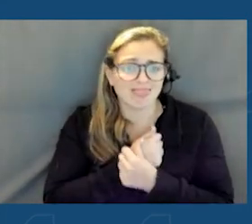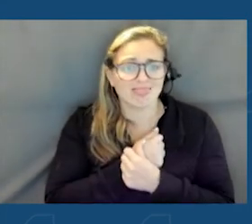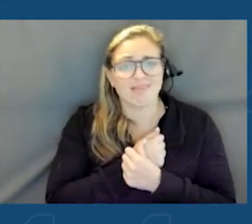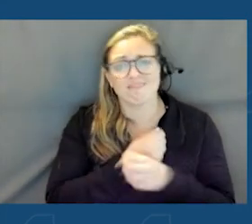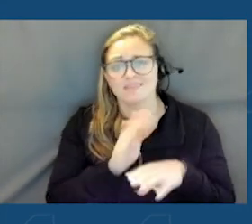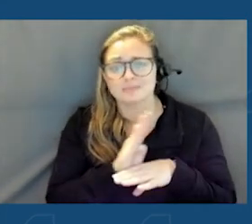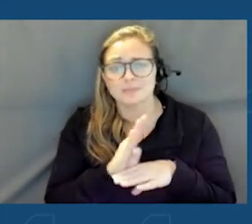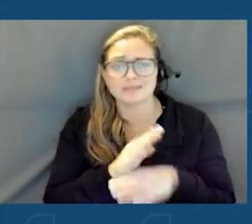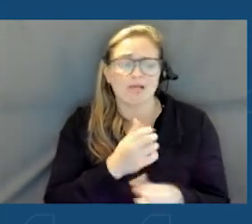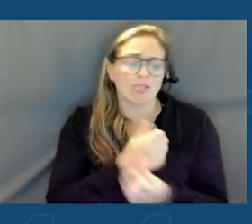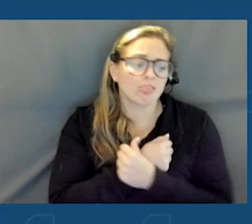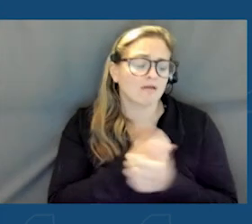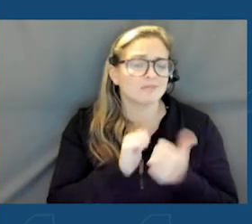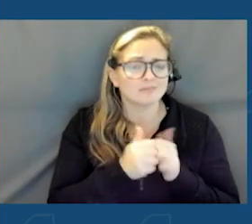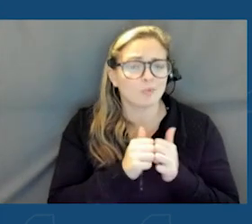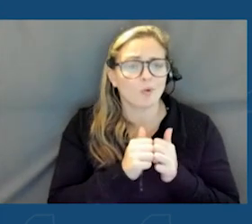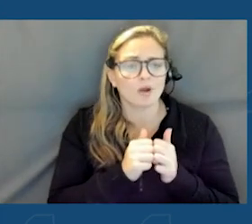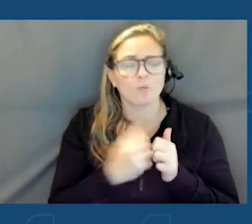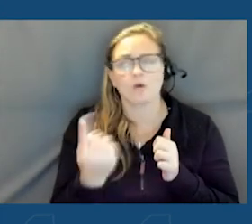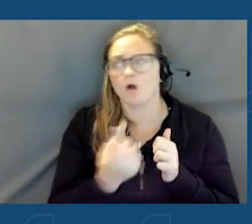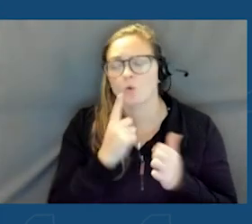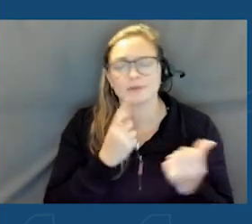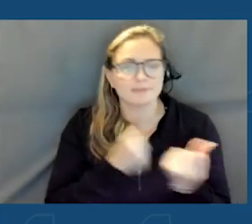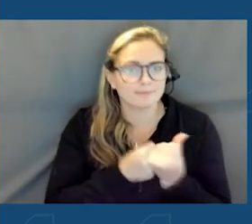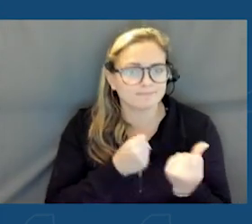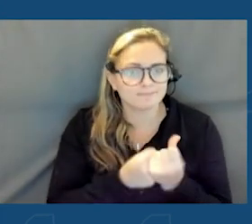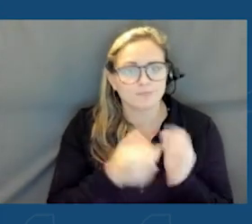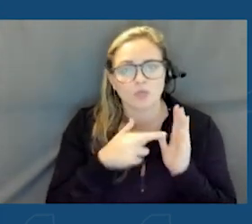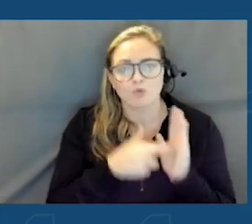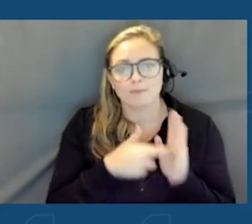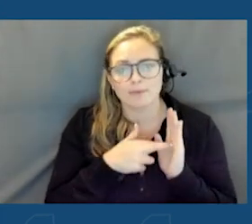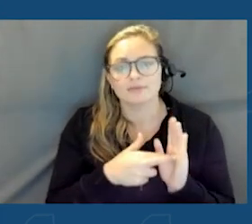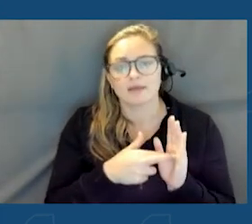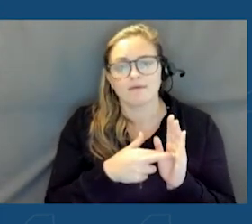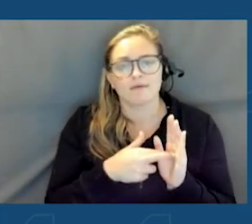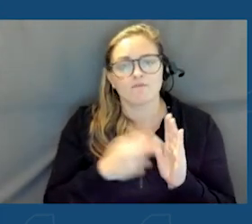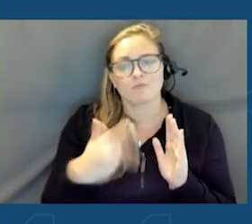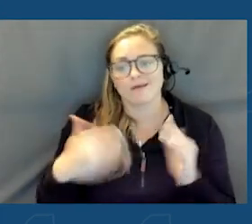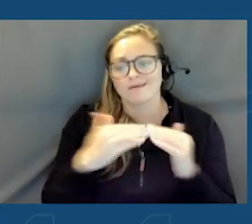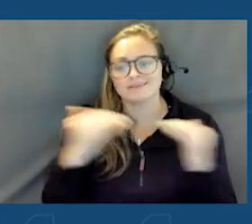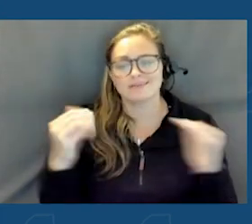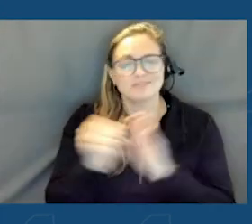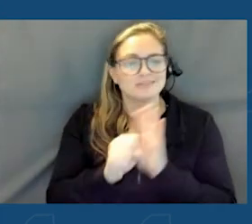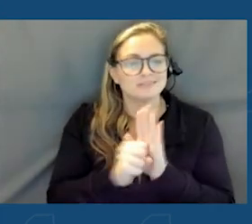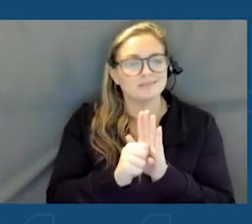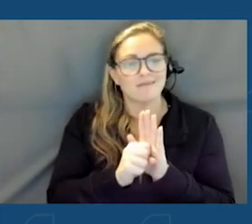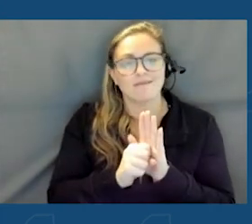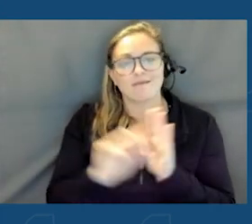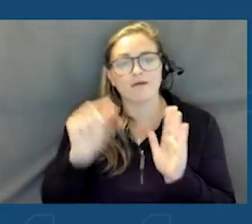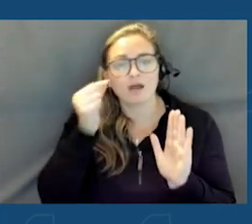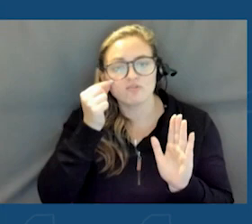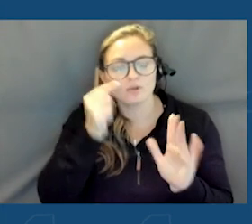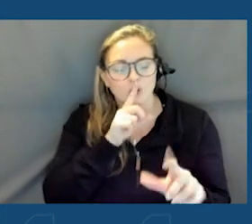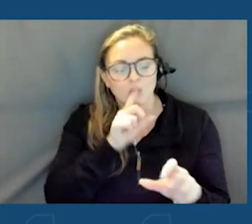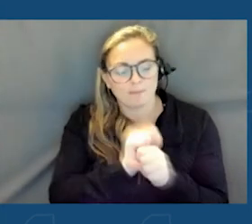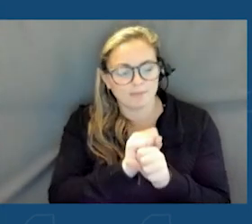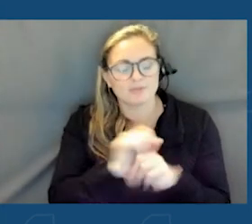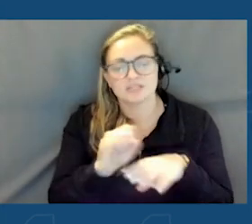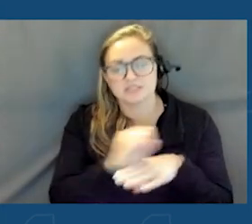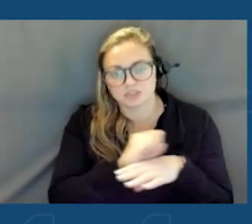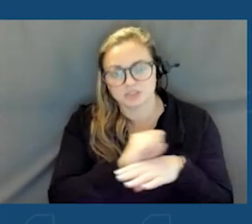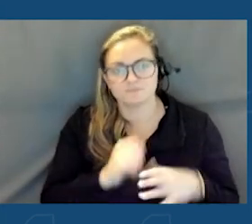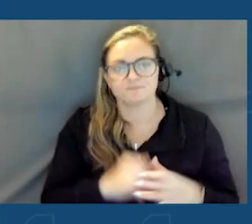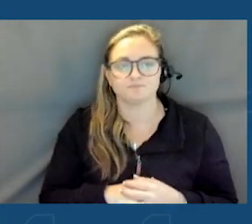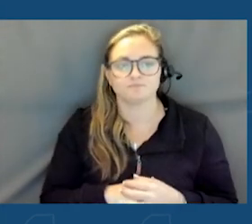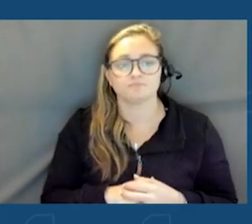love this sport, that I will always be there to represent from the highest levels of our state government, our commitment to this industry as well. Also,